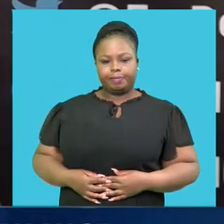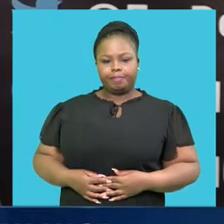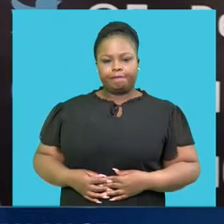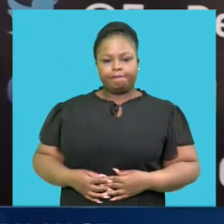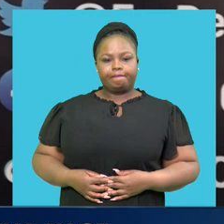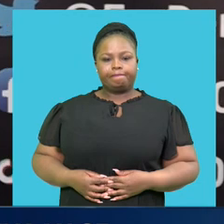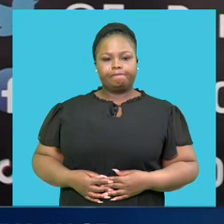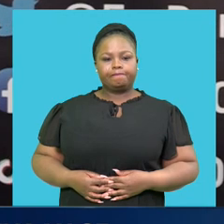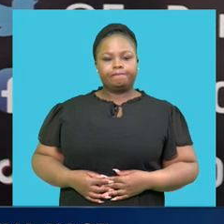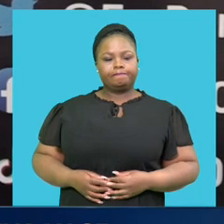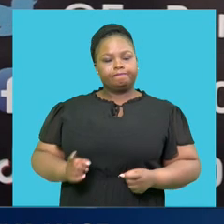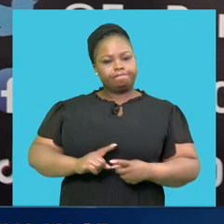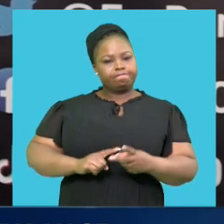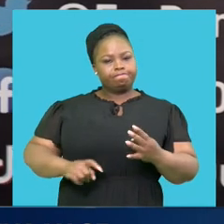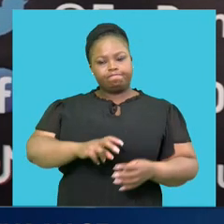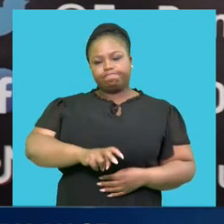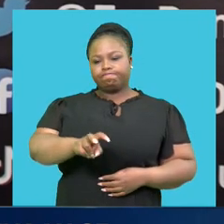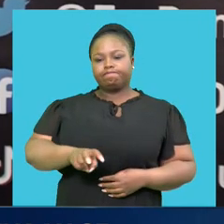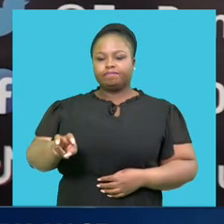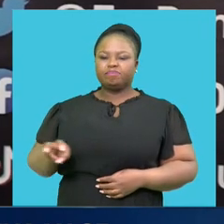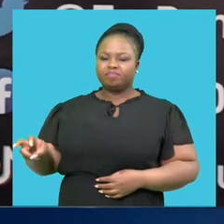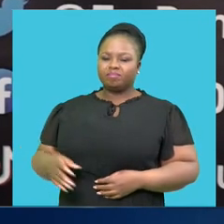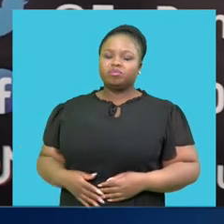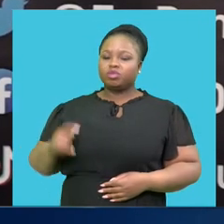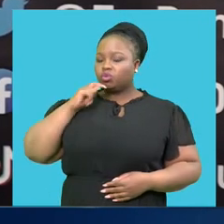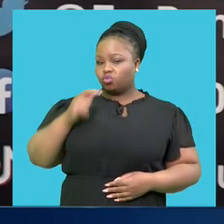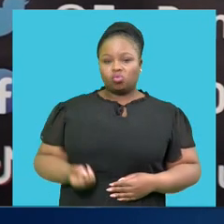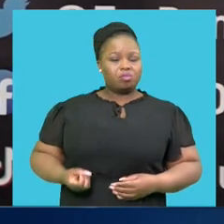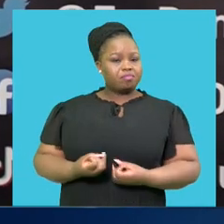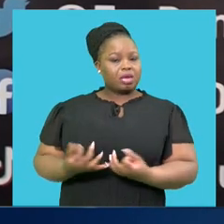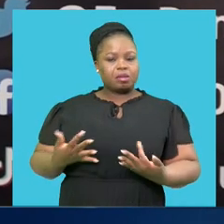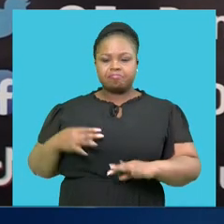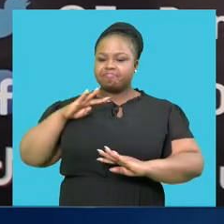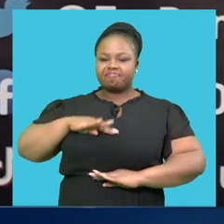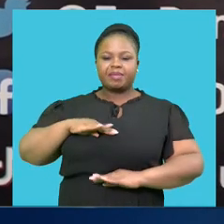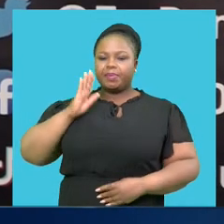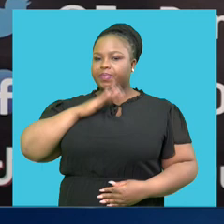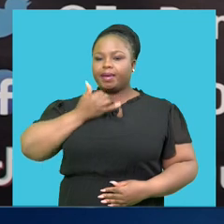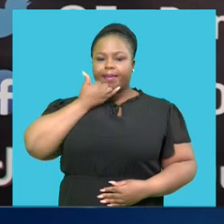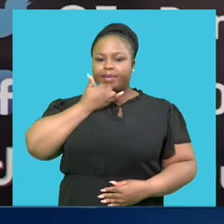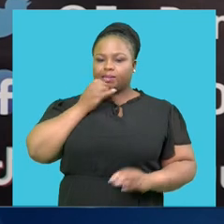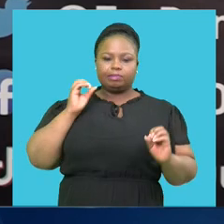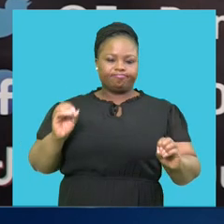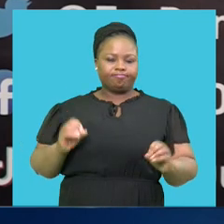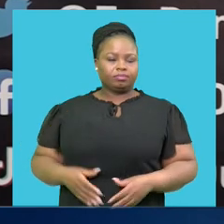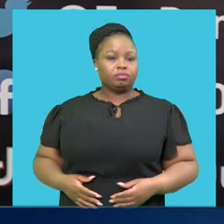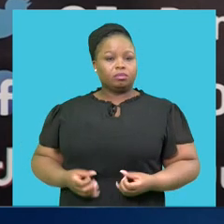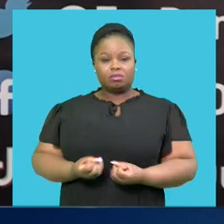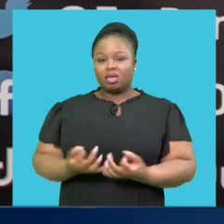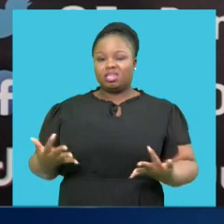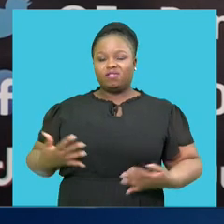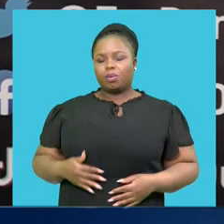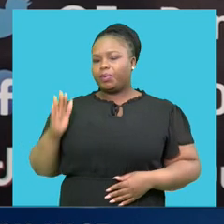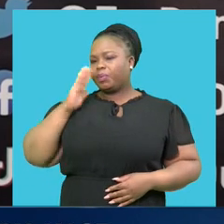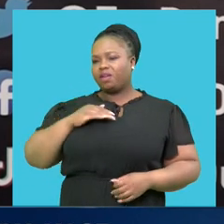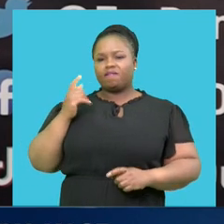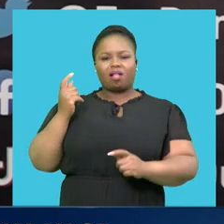I'm going through different parts of the city that there are definitely pockets of discontent across the city. From the most informal of